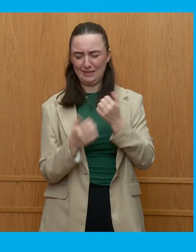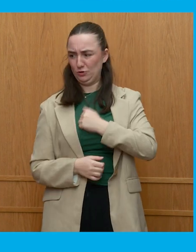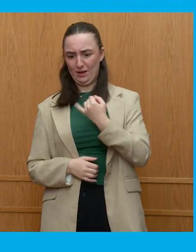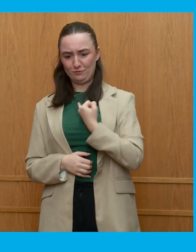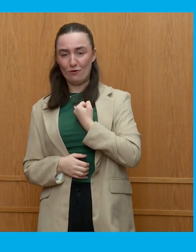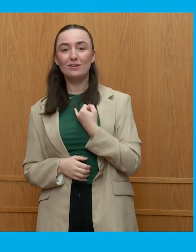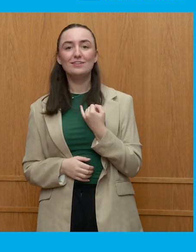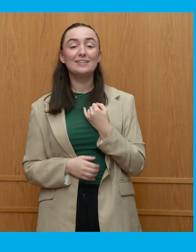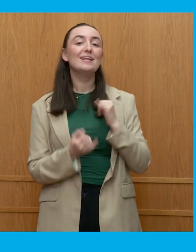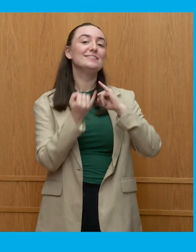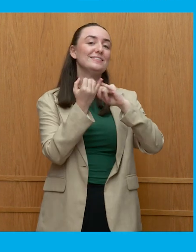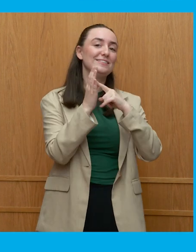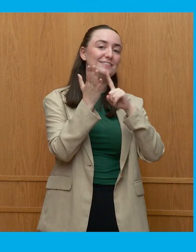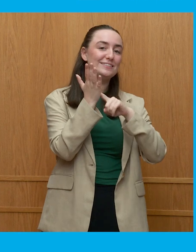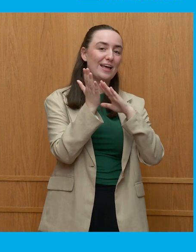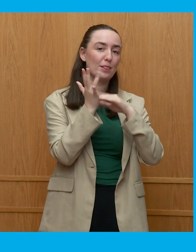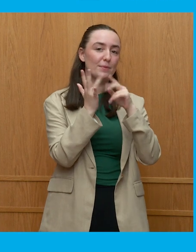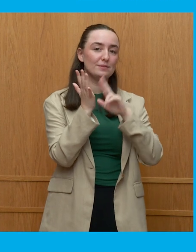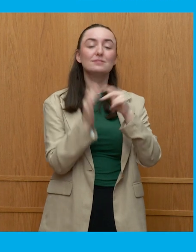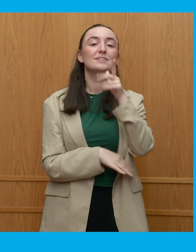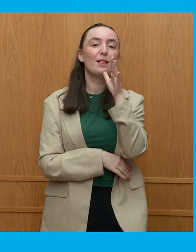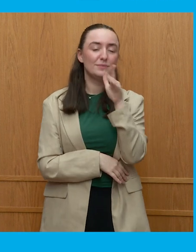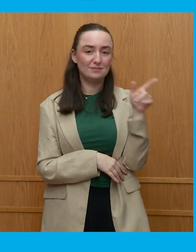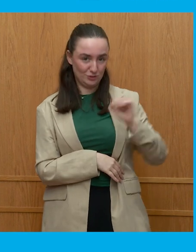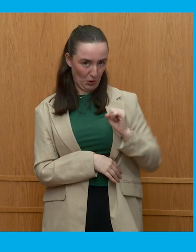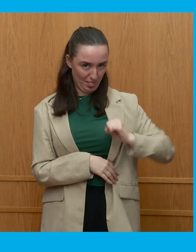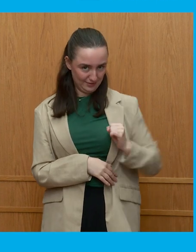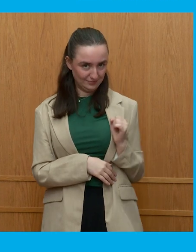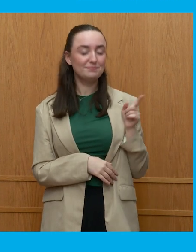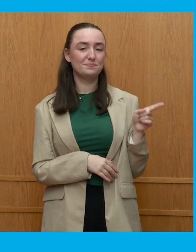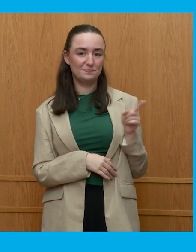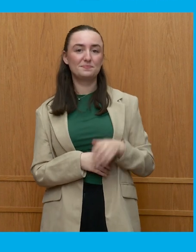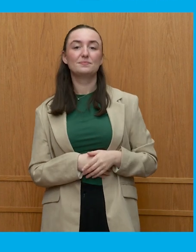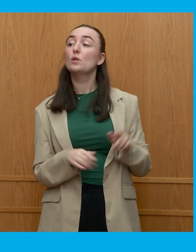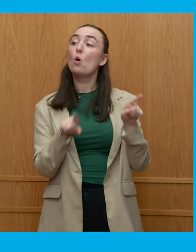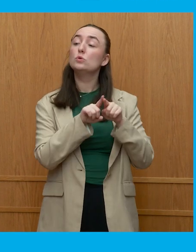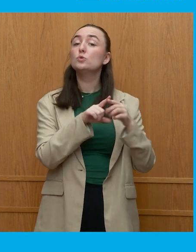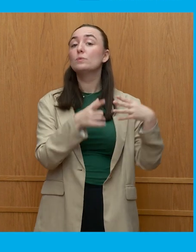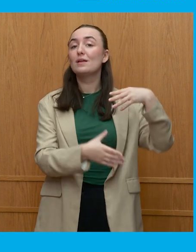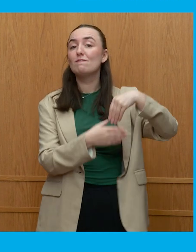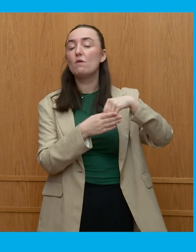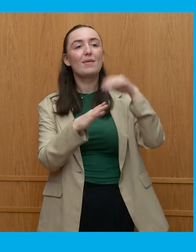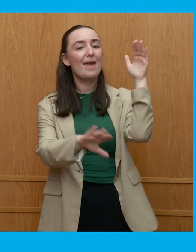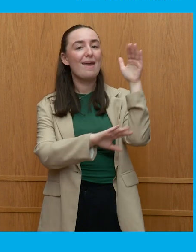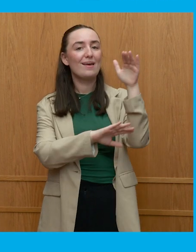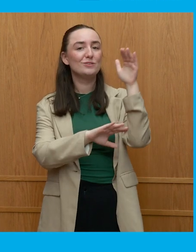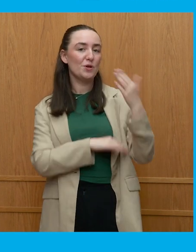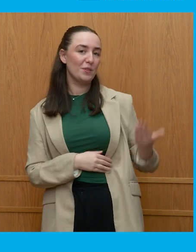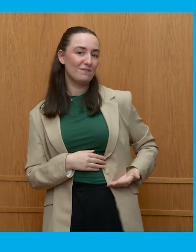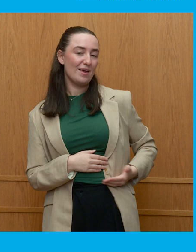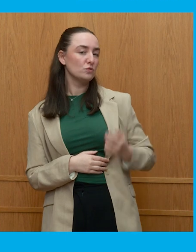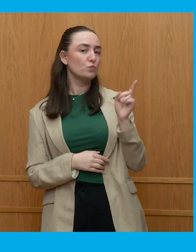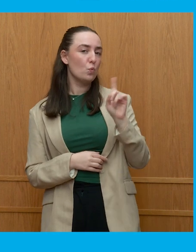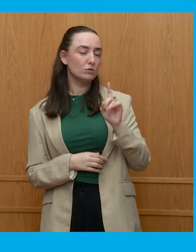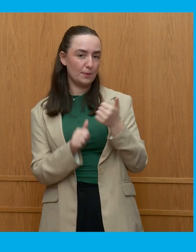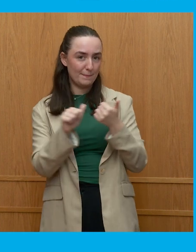Salmon Scotland, Salmon Scotland, and also involved in the external affairs of Scottish rugby, which